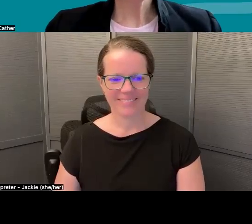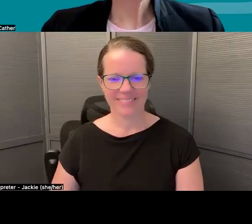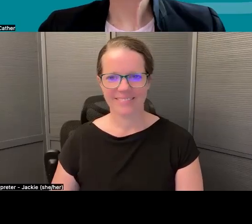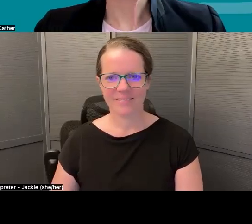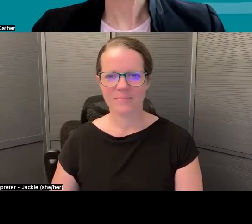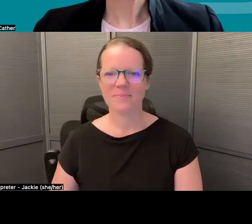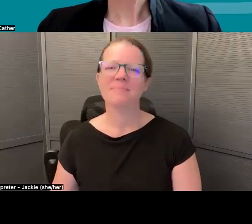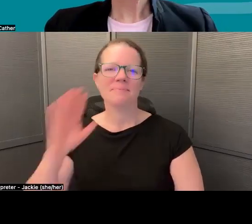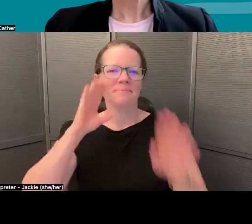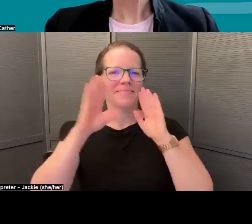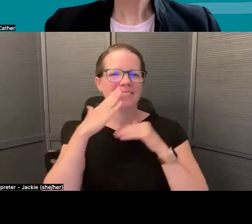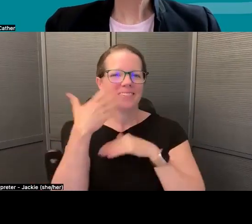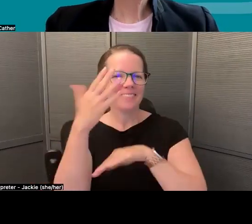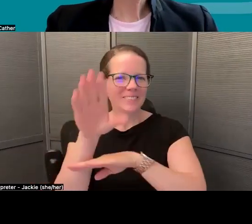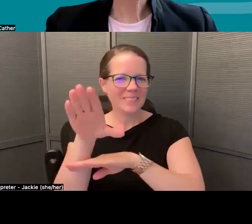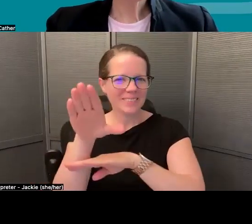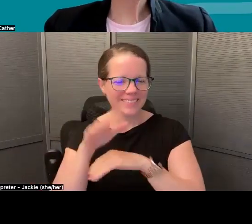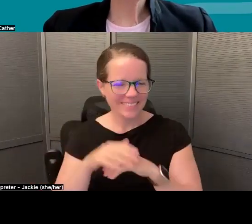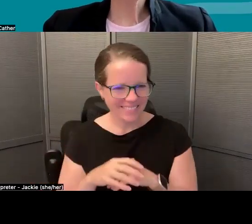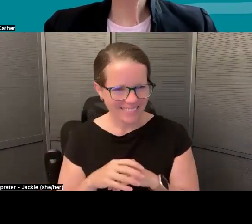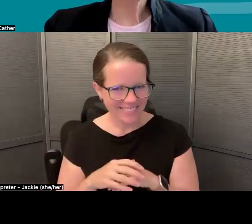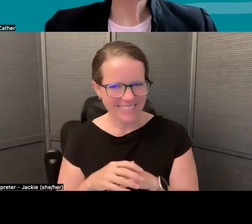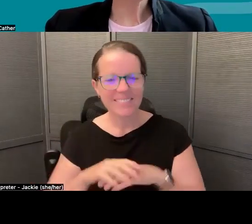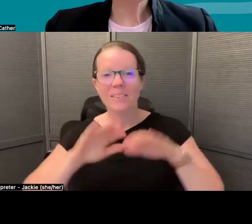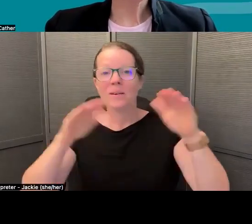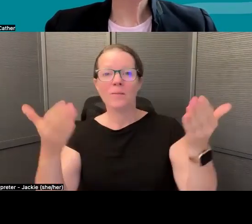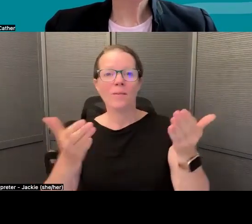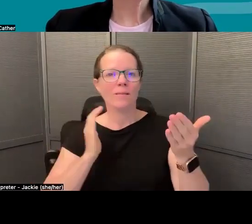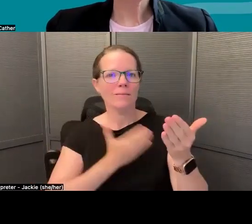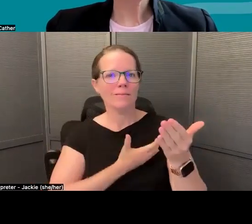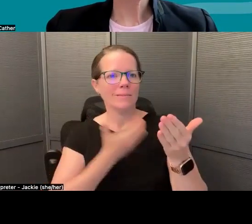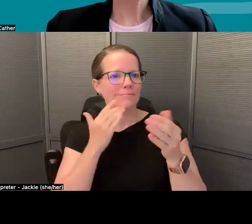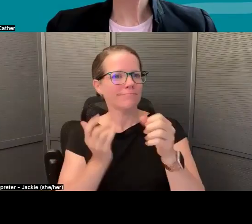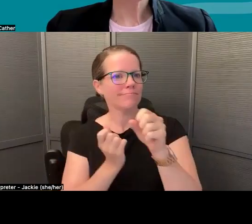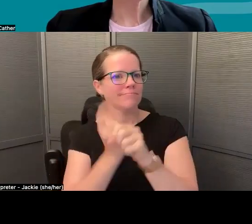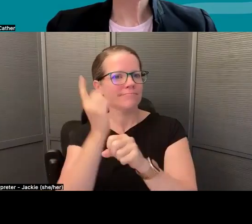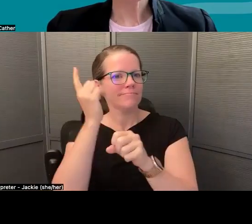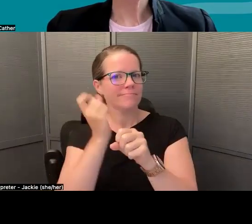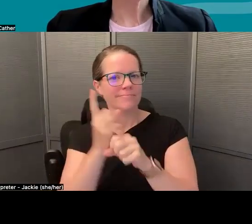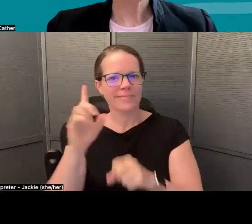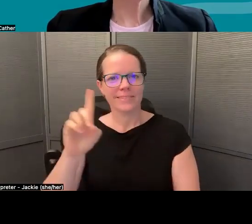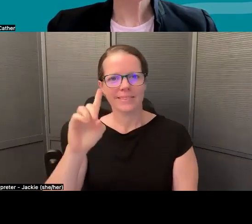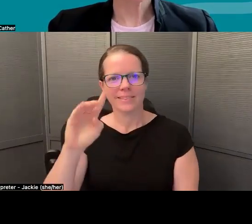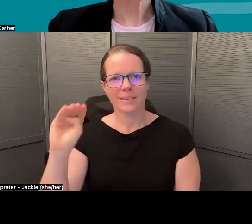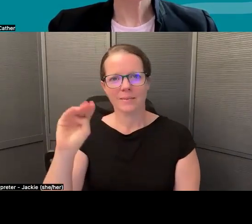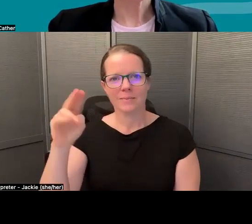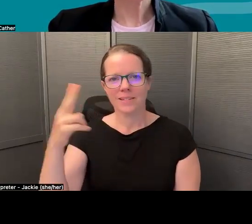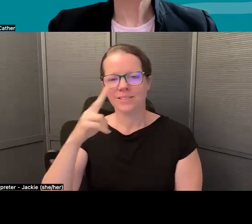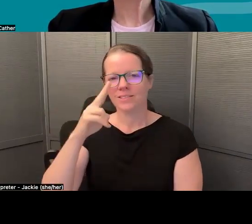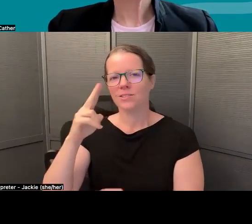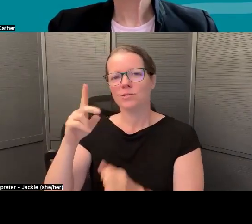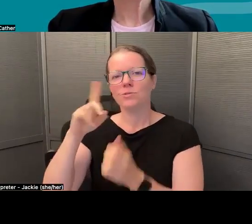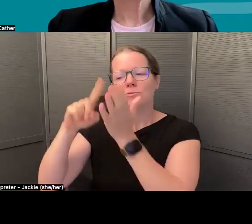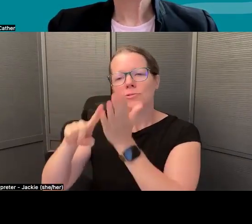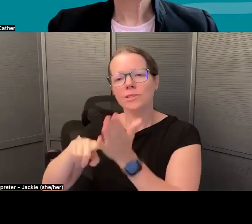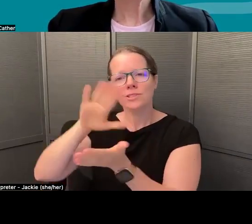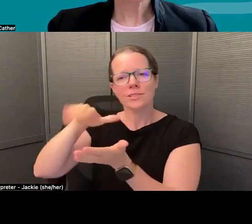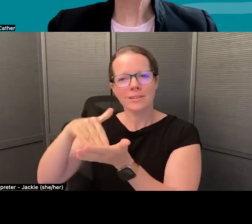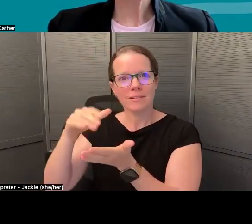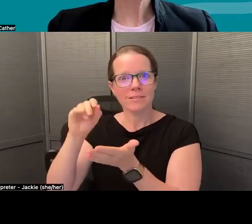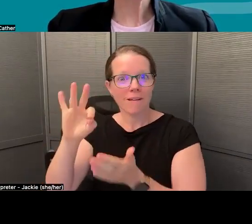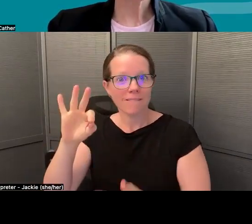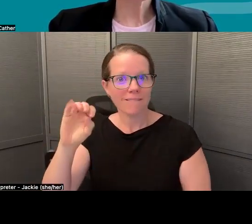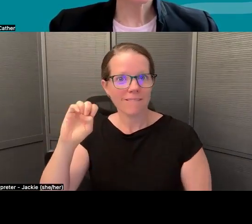Good afternoon. Welcome to our annual DMH Research Centers of Excellence Conference.